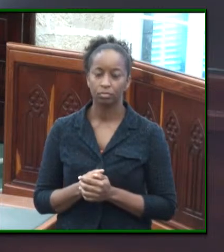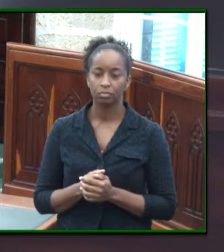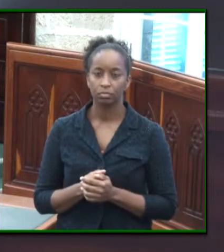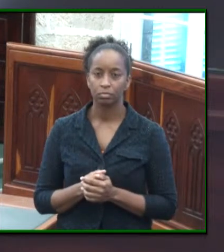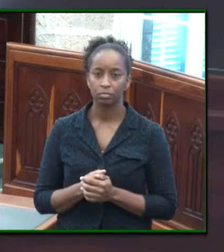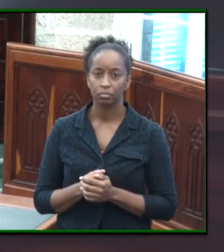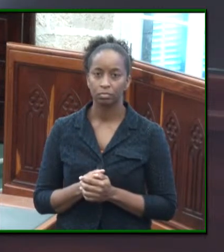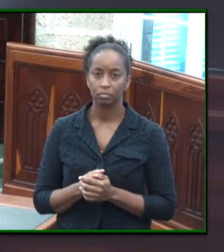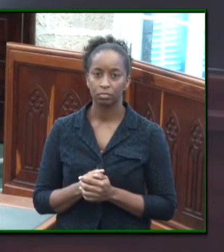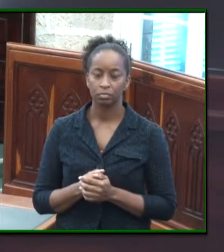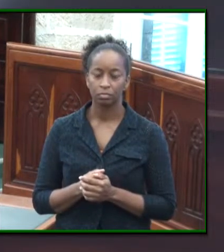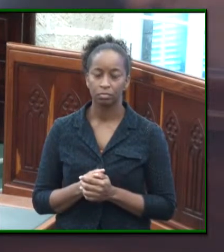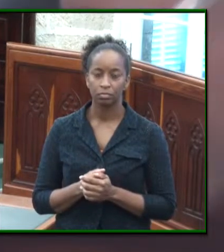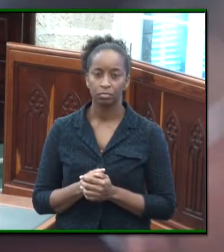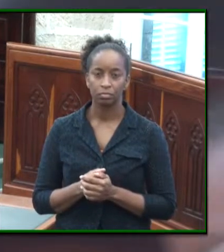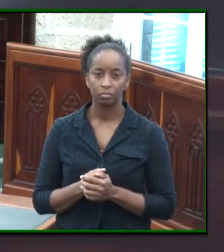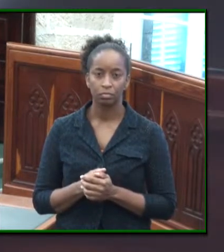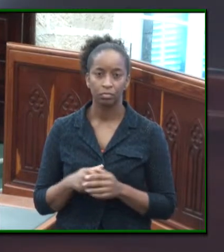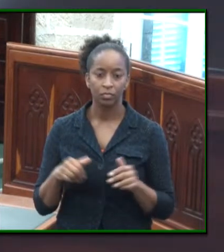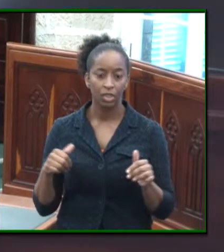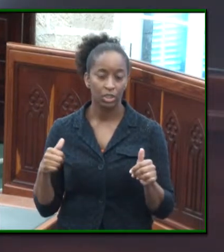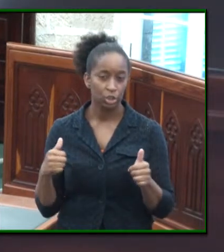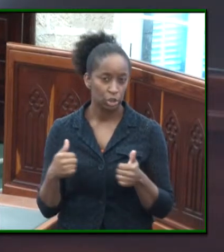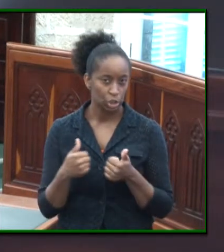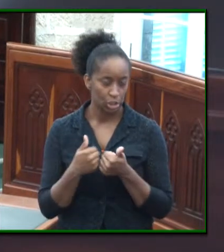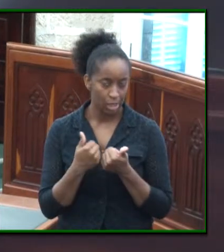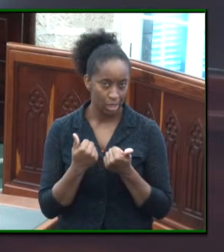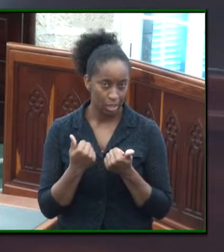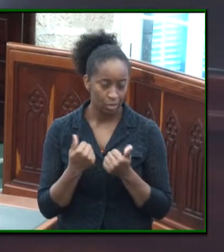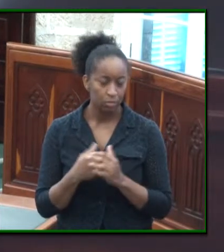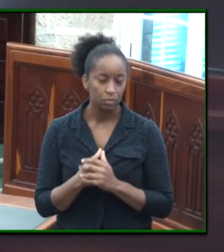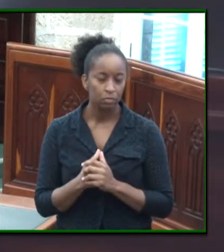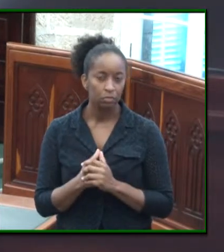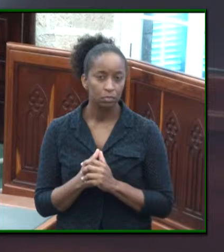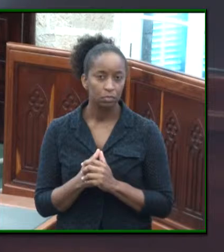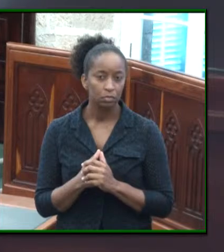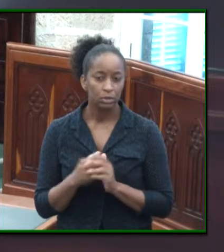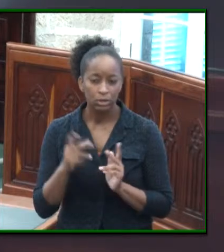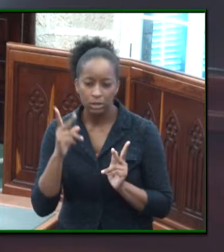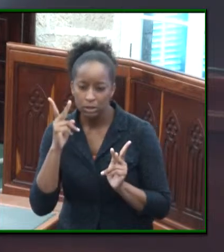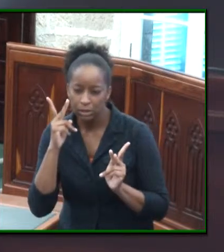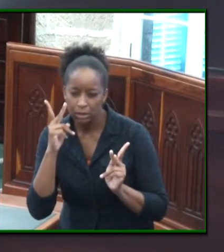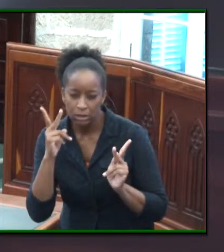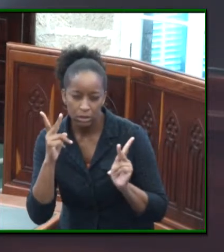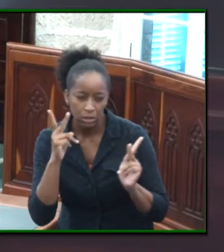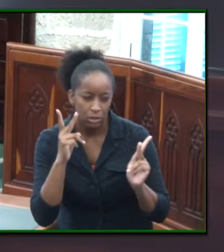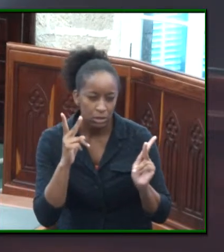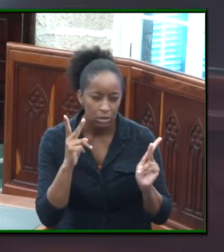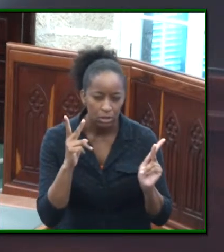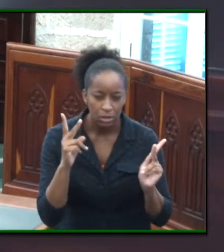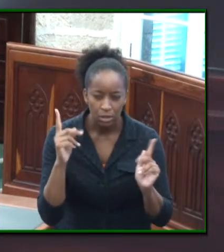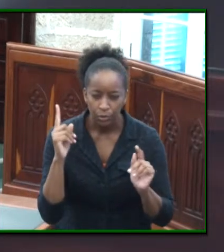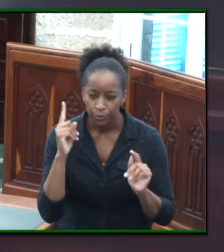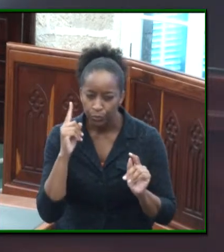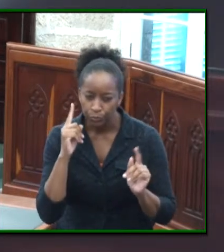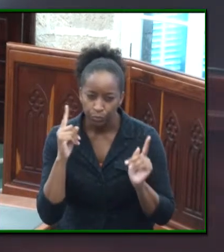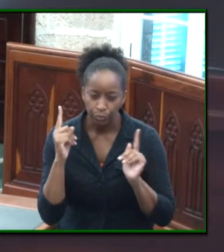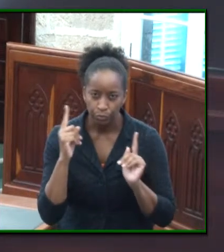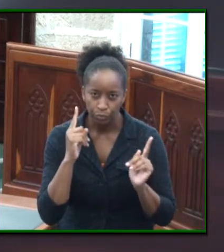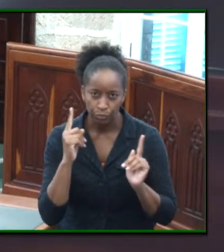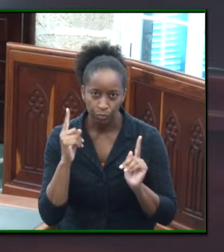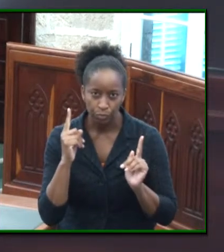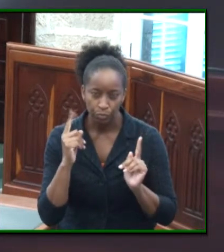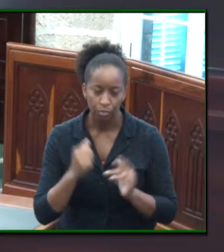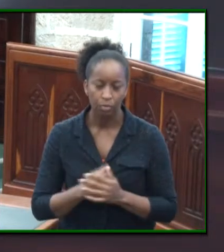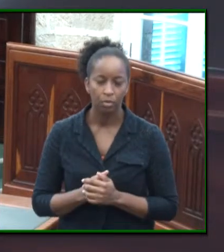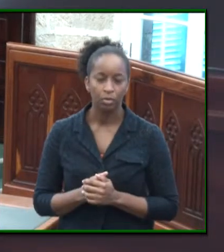and listen and things like that. But when you start to really move around, that is where the challenges come. And the